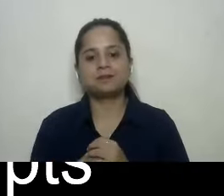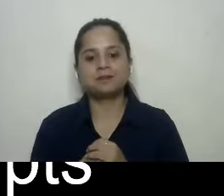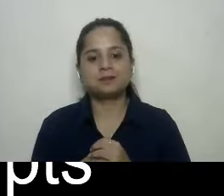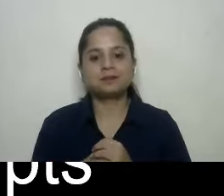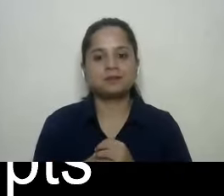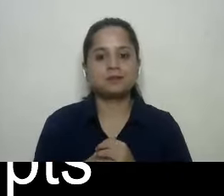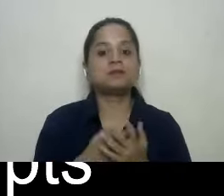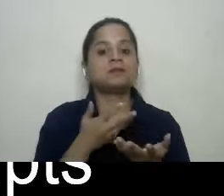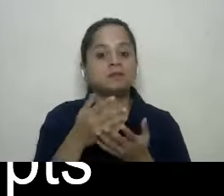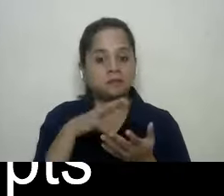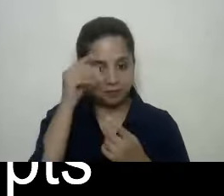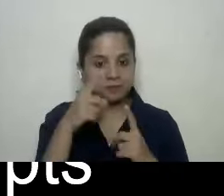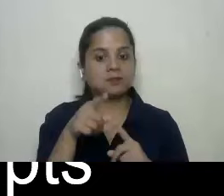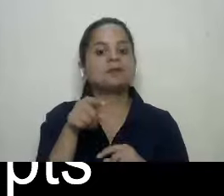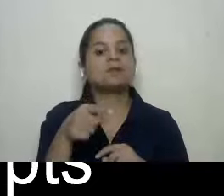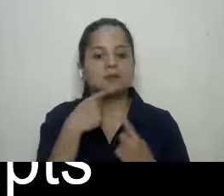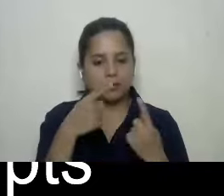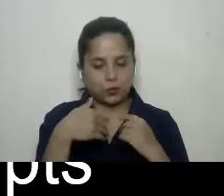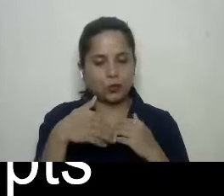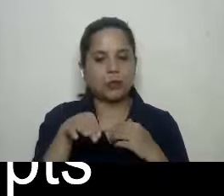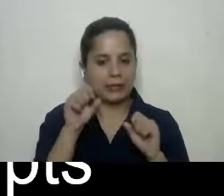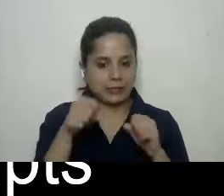Interactive learning. Yes, Jyoti will be talking about that.